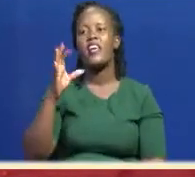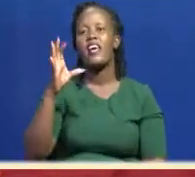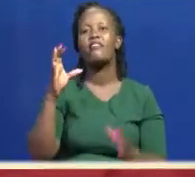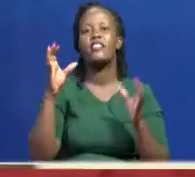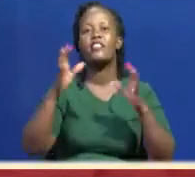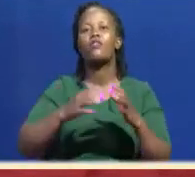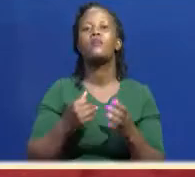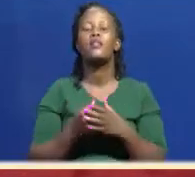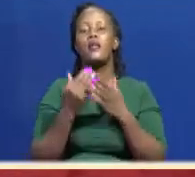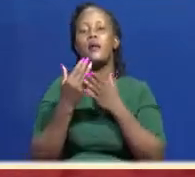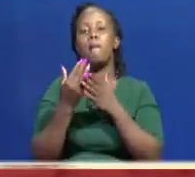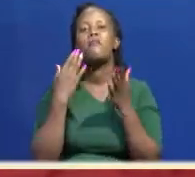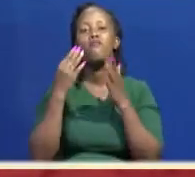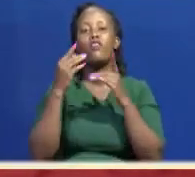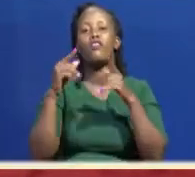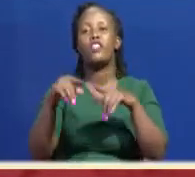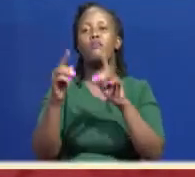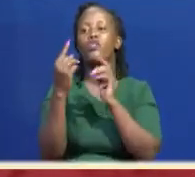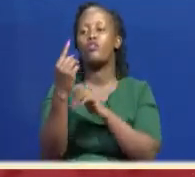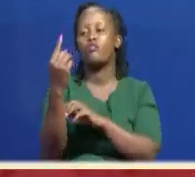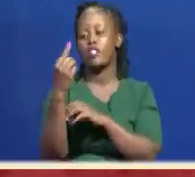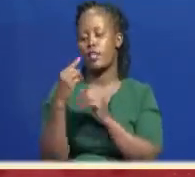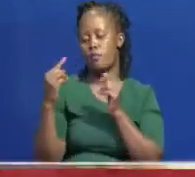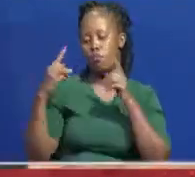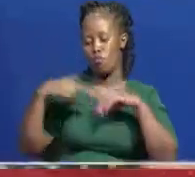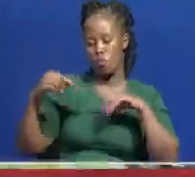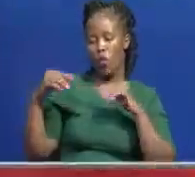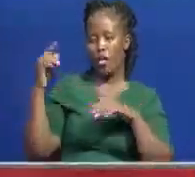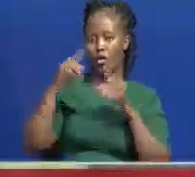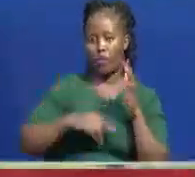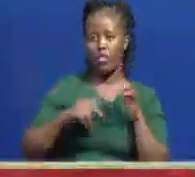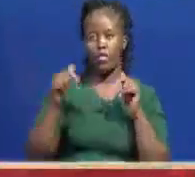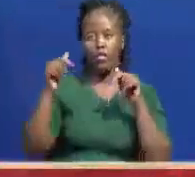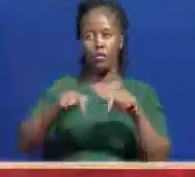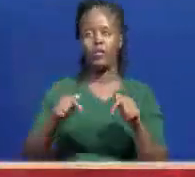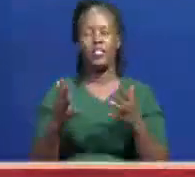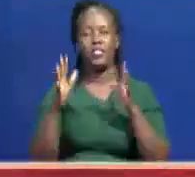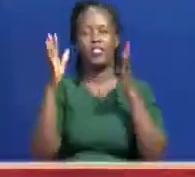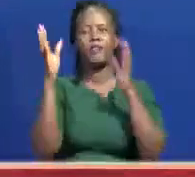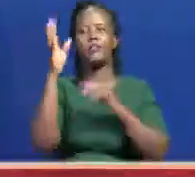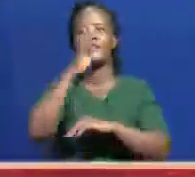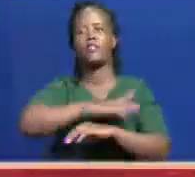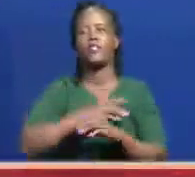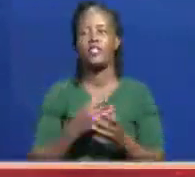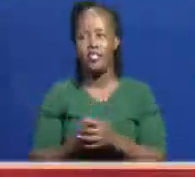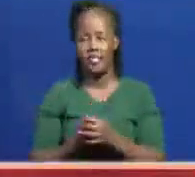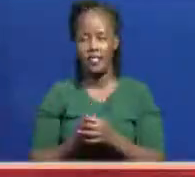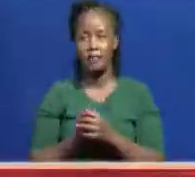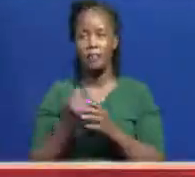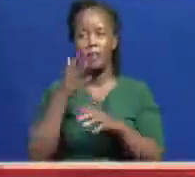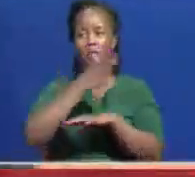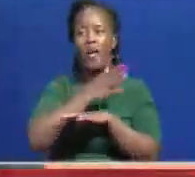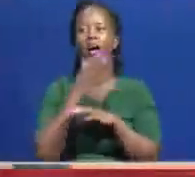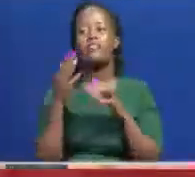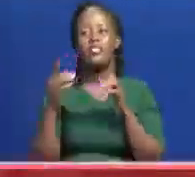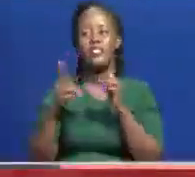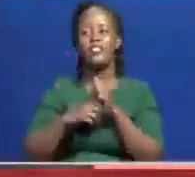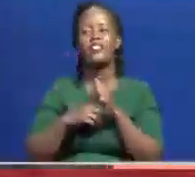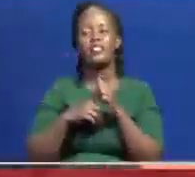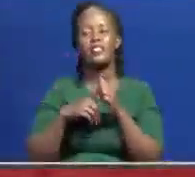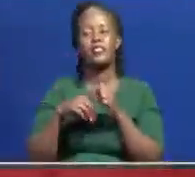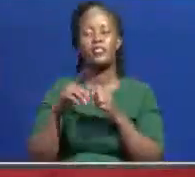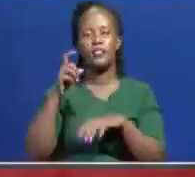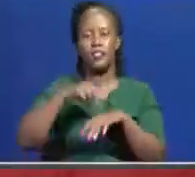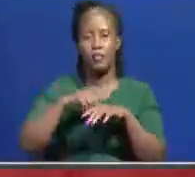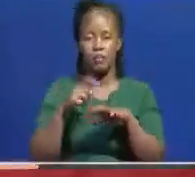Walikuja wakaniambia ya kwamba leo ni birthday. The club's main agenda after 6 decades will be changing from a